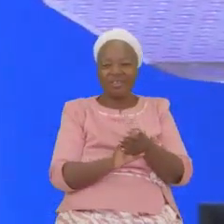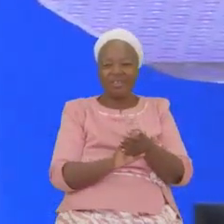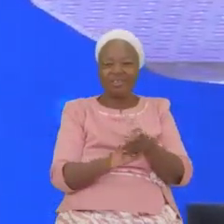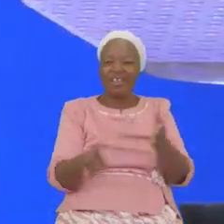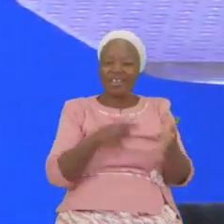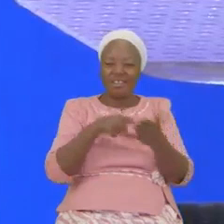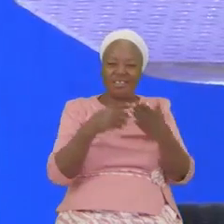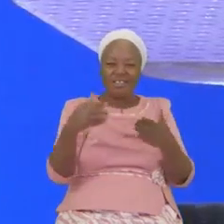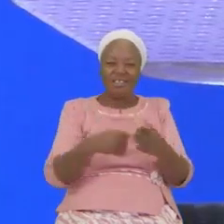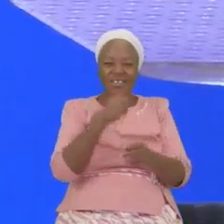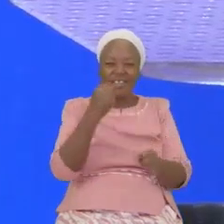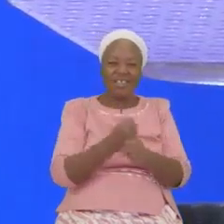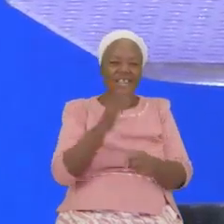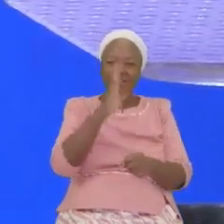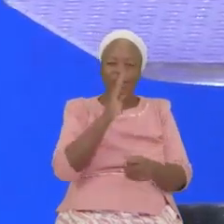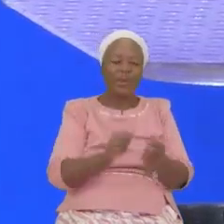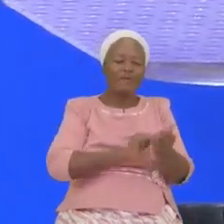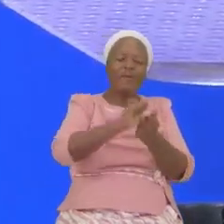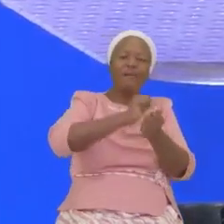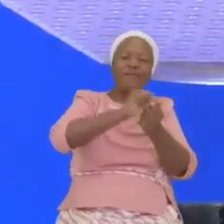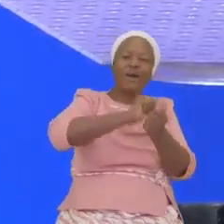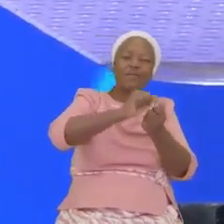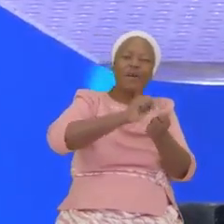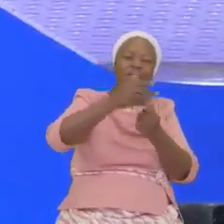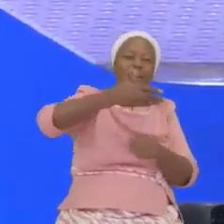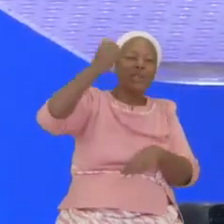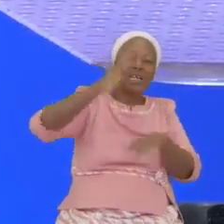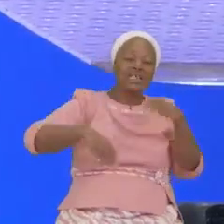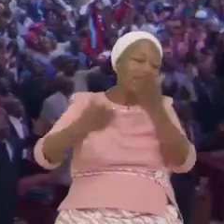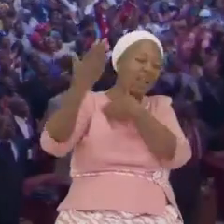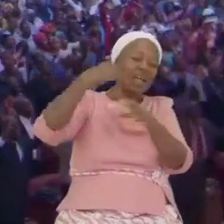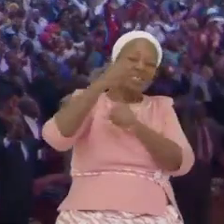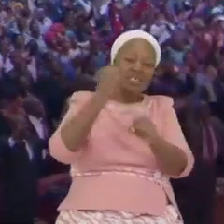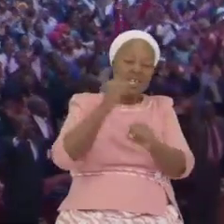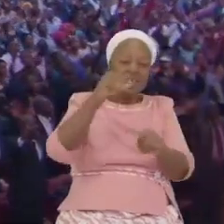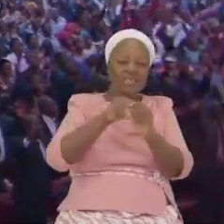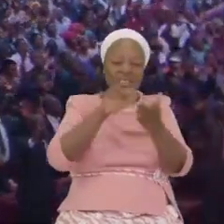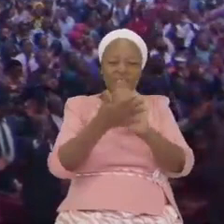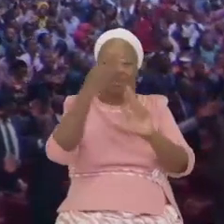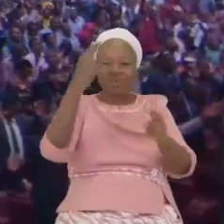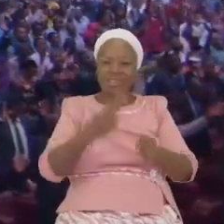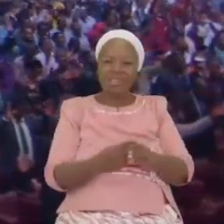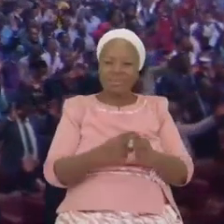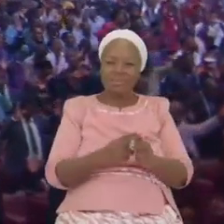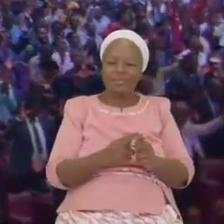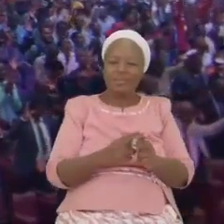This year will be far, far, far better than last year in Jesus' name.